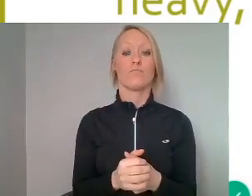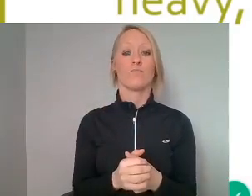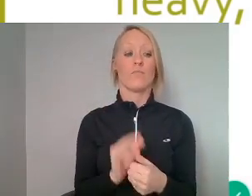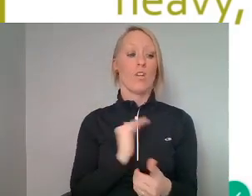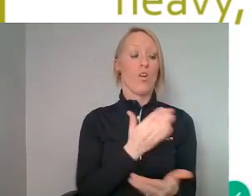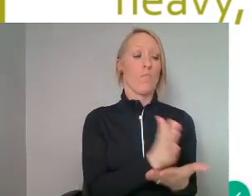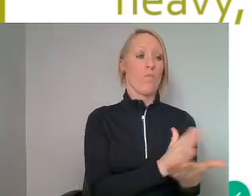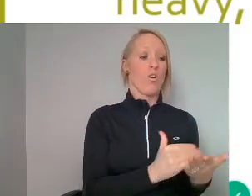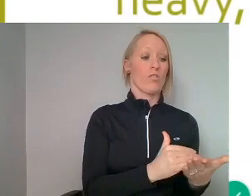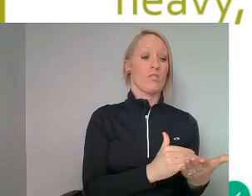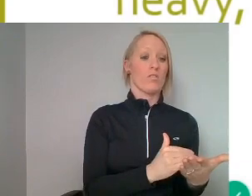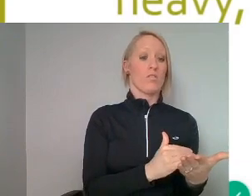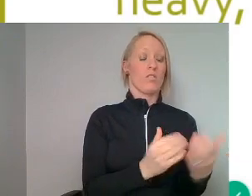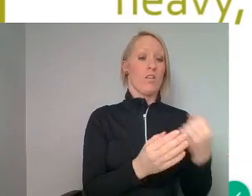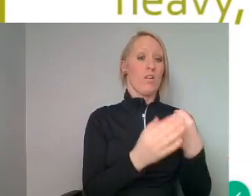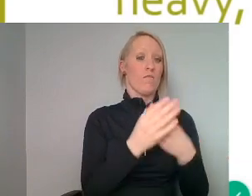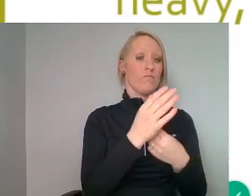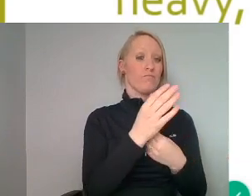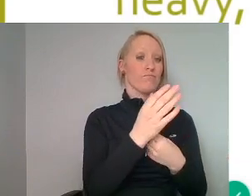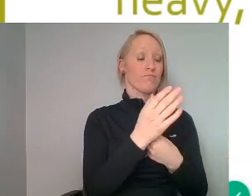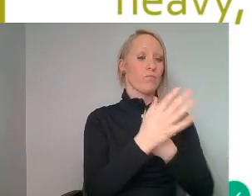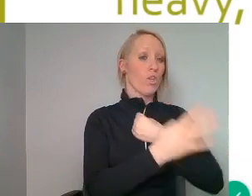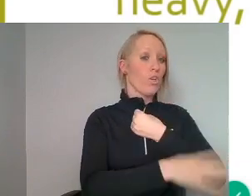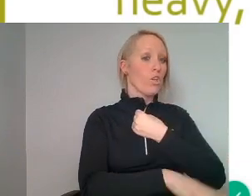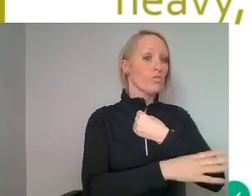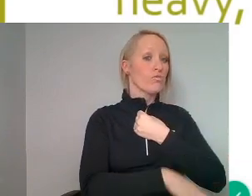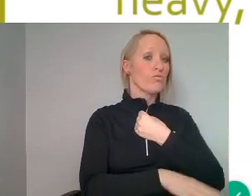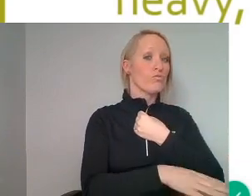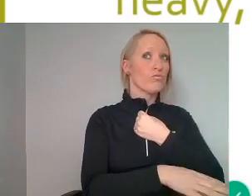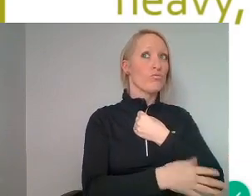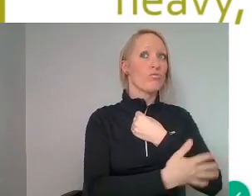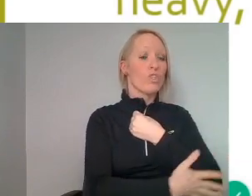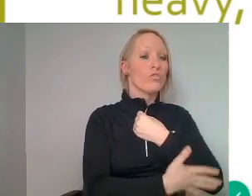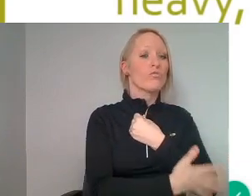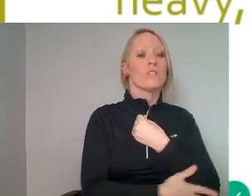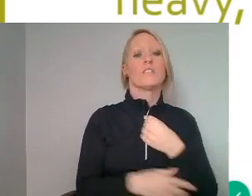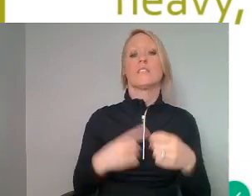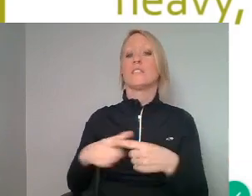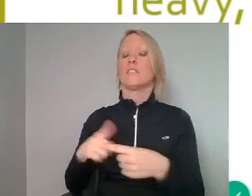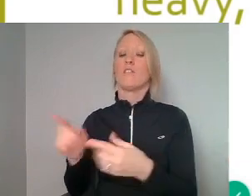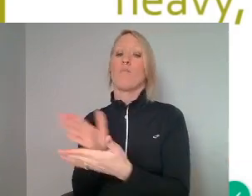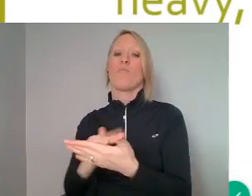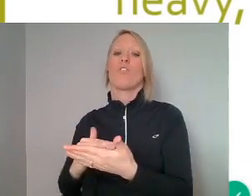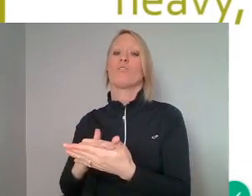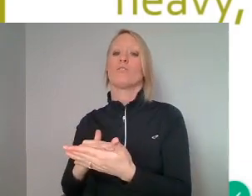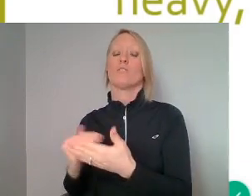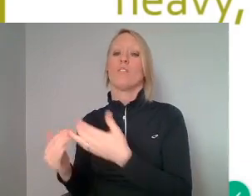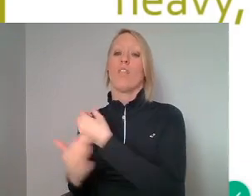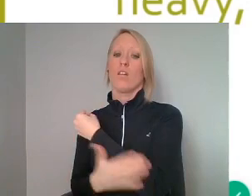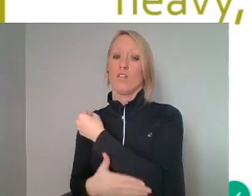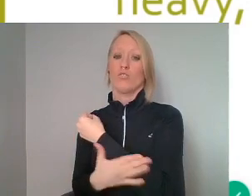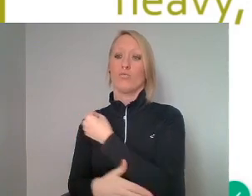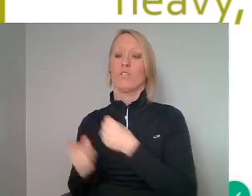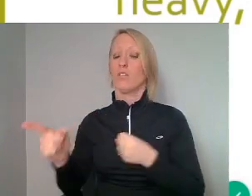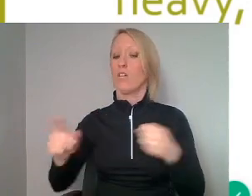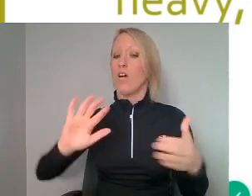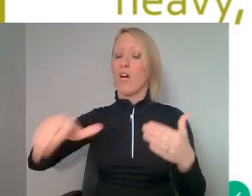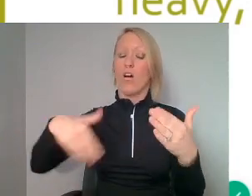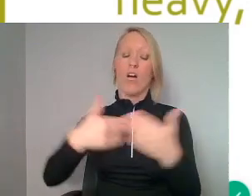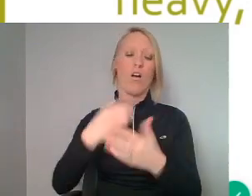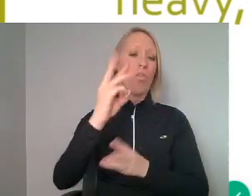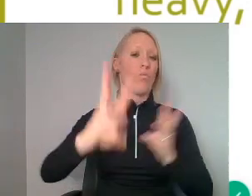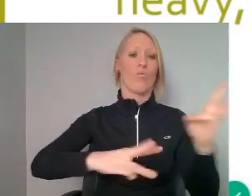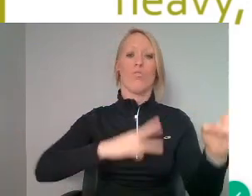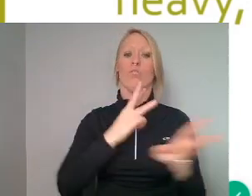can grow these things year round. And so we're always having an overabundance of selection, right? But when